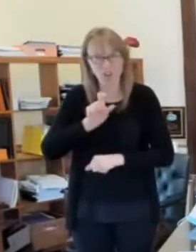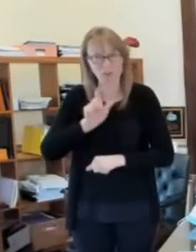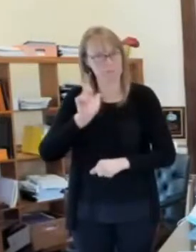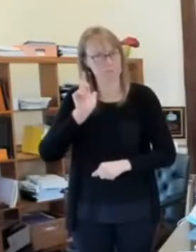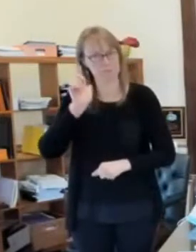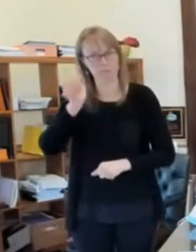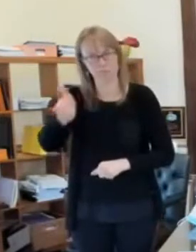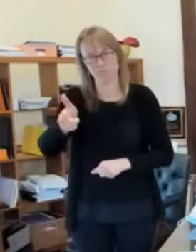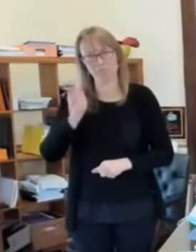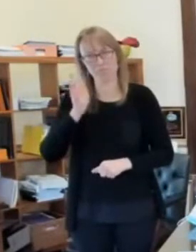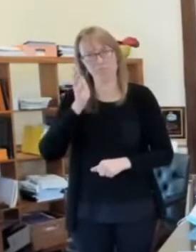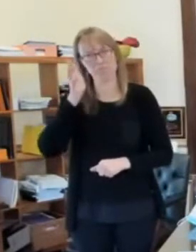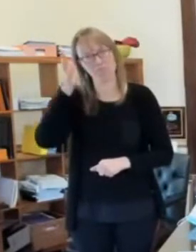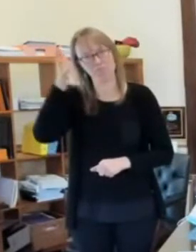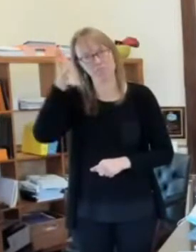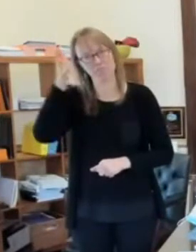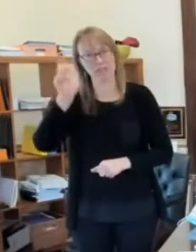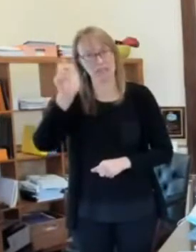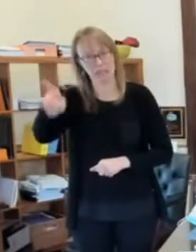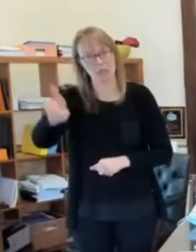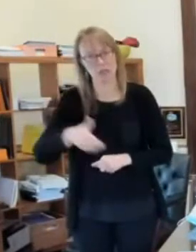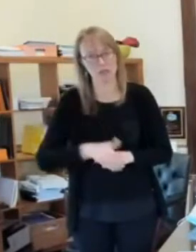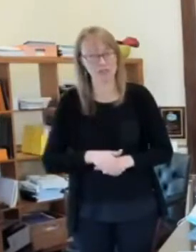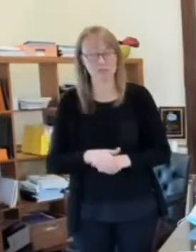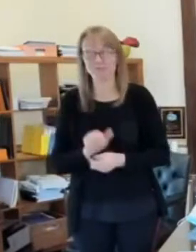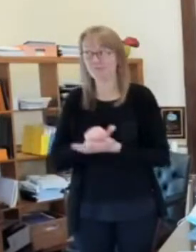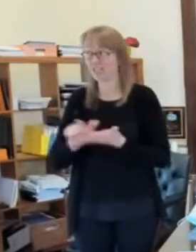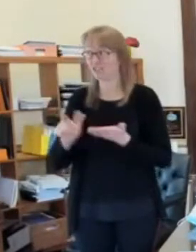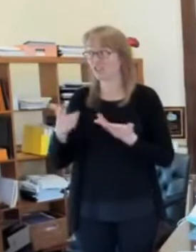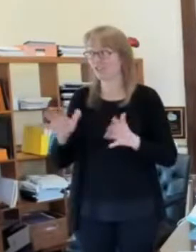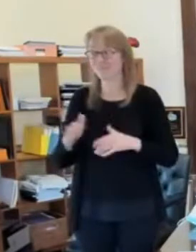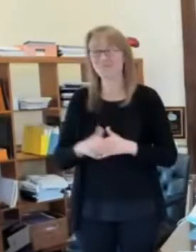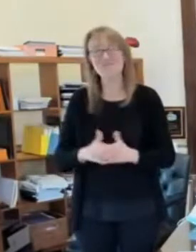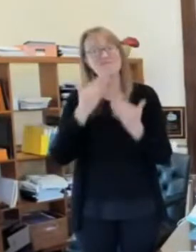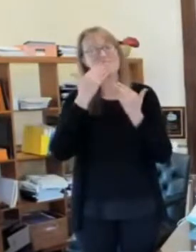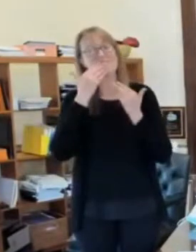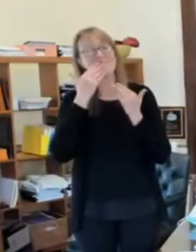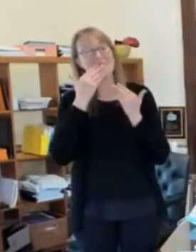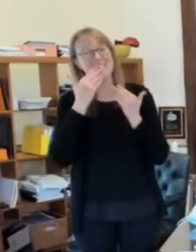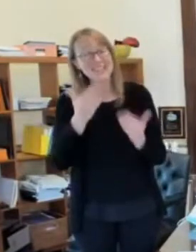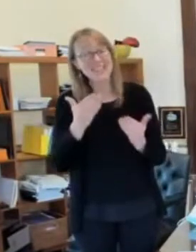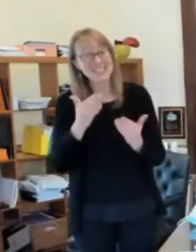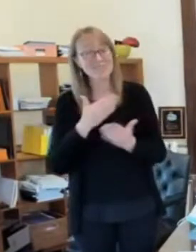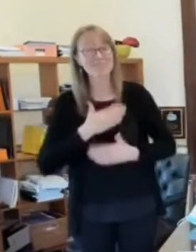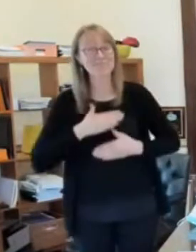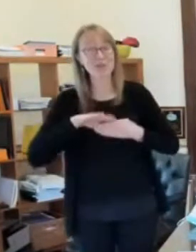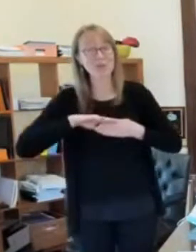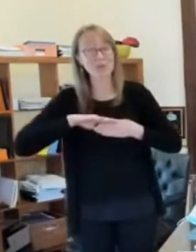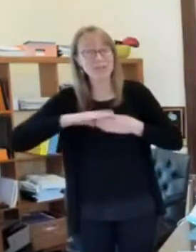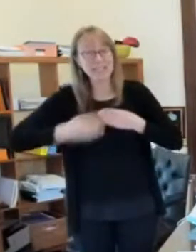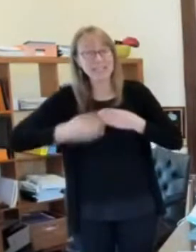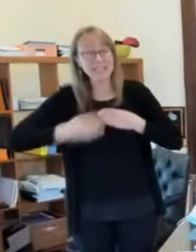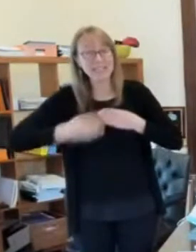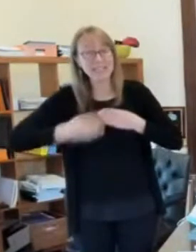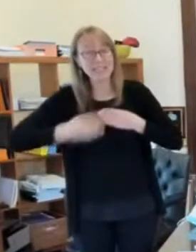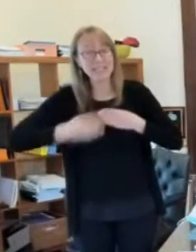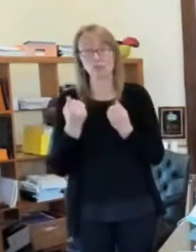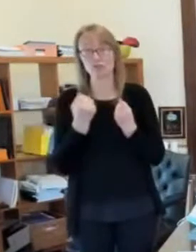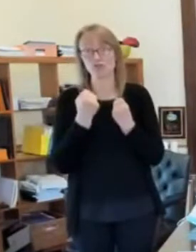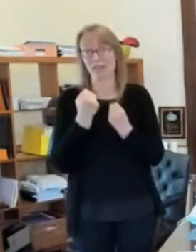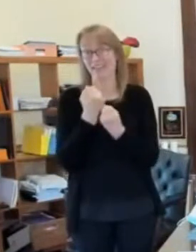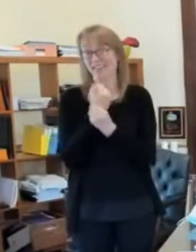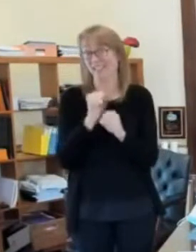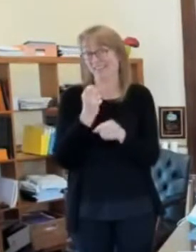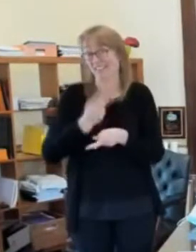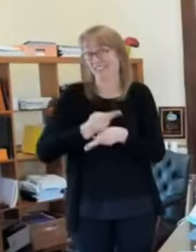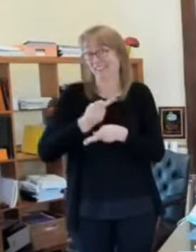That is it for questions. That's it. Thank you all. Have a great weekend. Drive safely out there